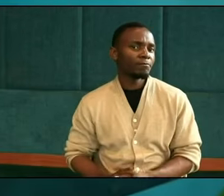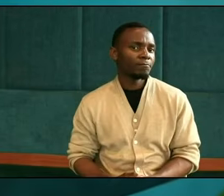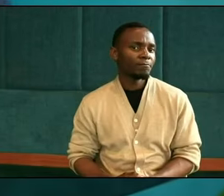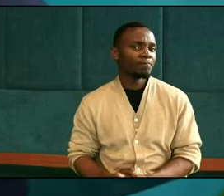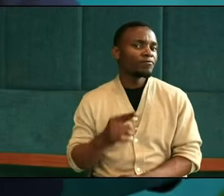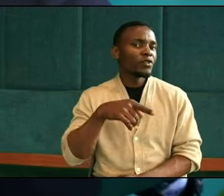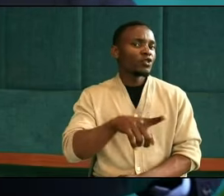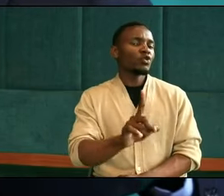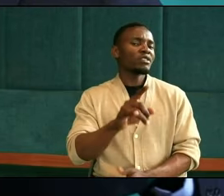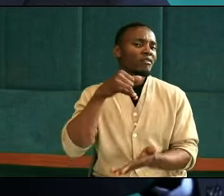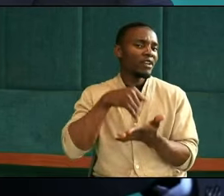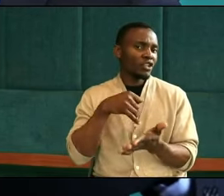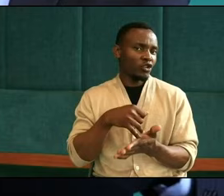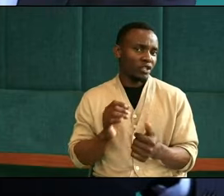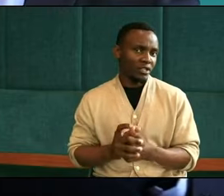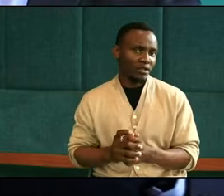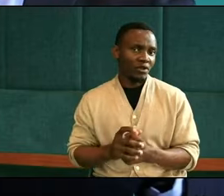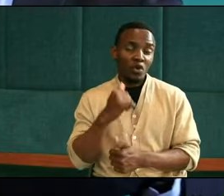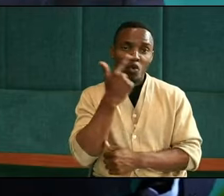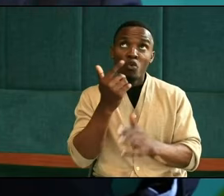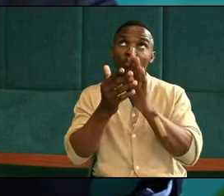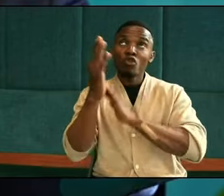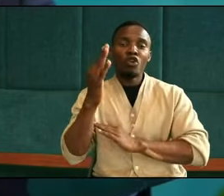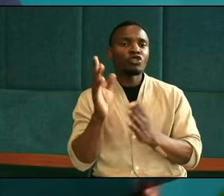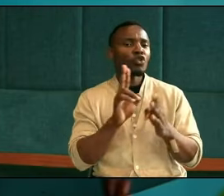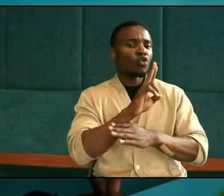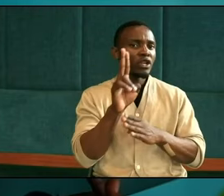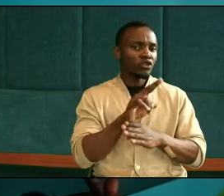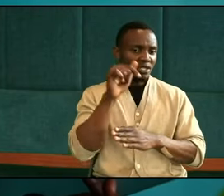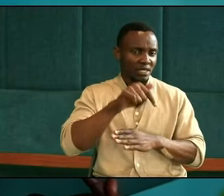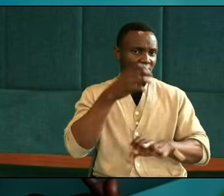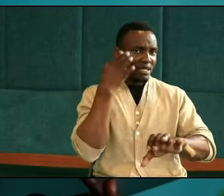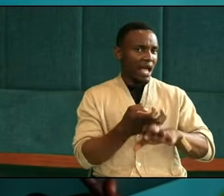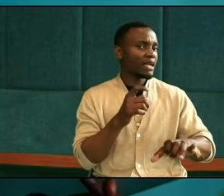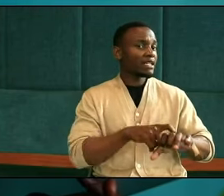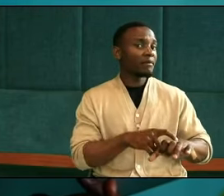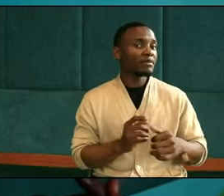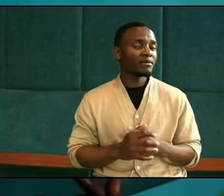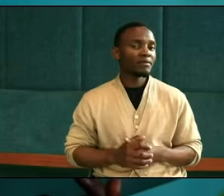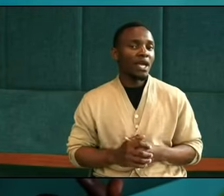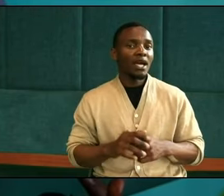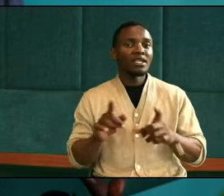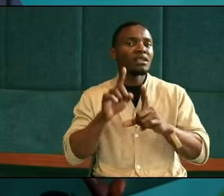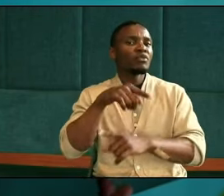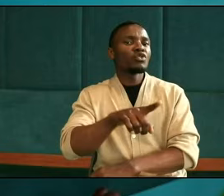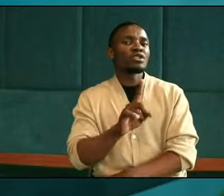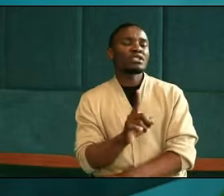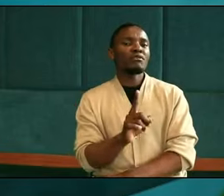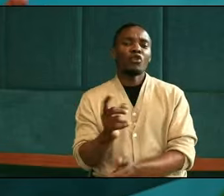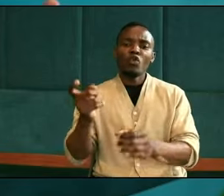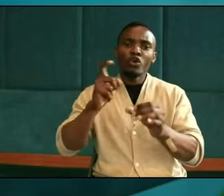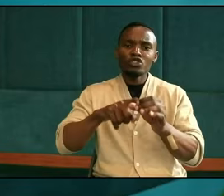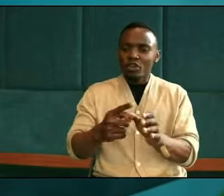to be among the few that God will use in these difficult times? Are you going to be among the